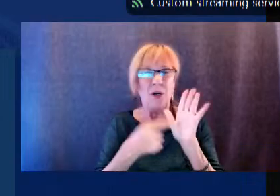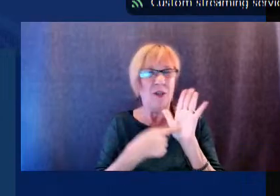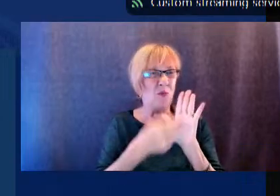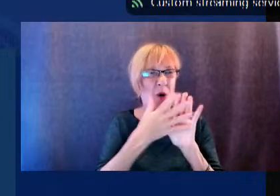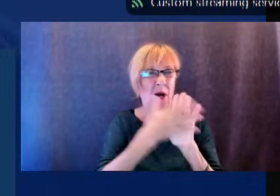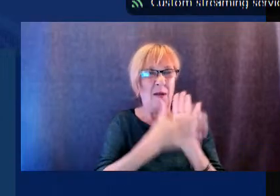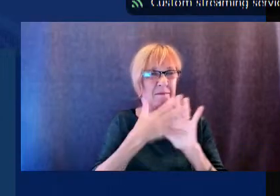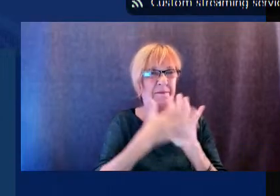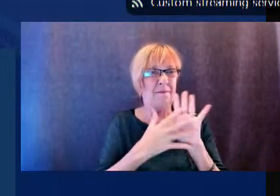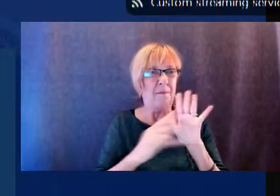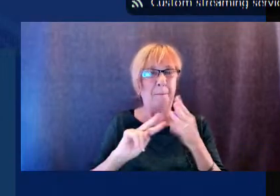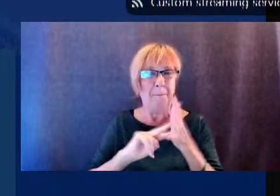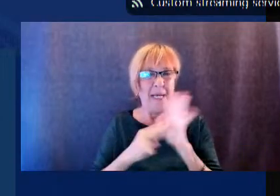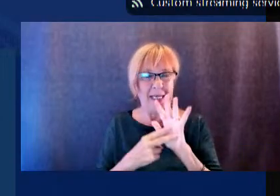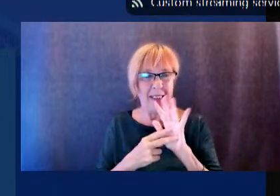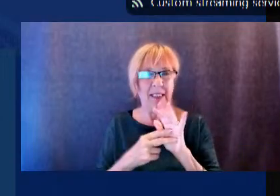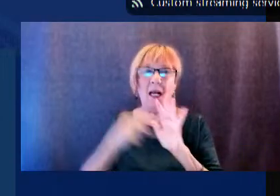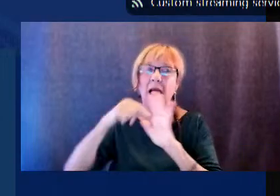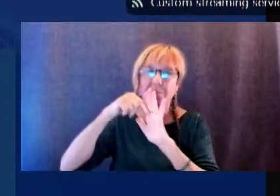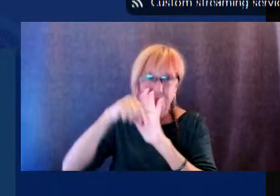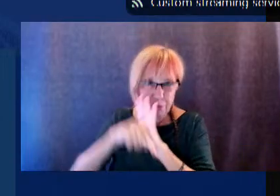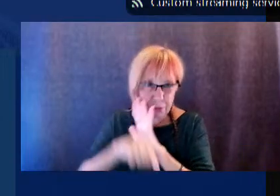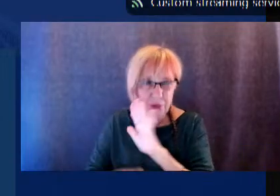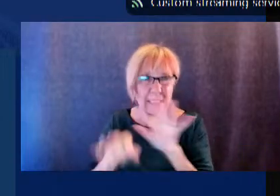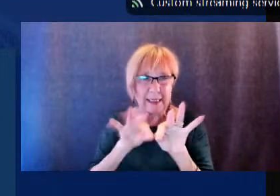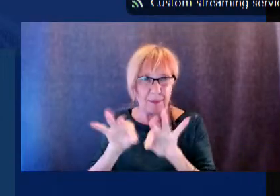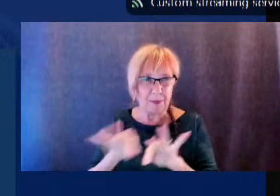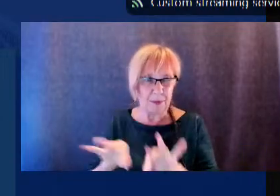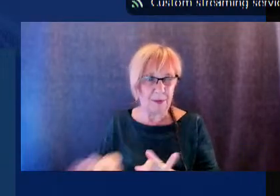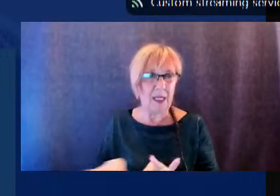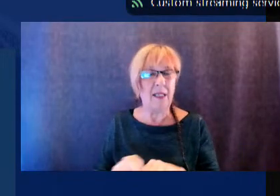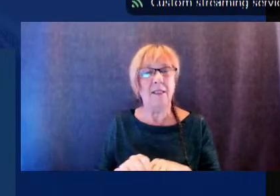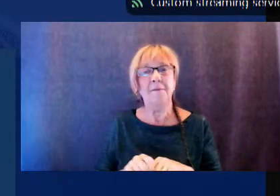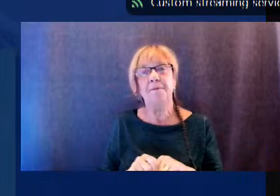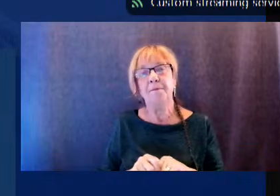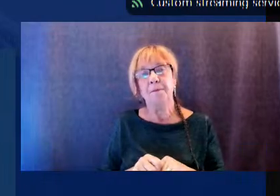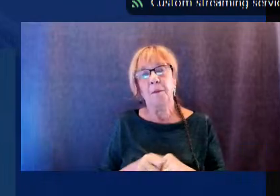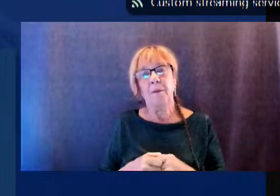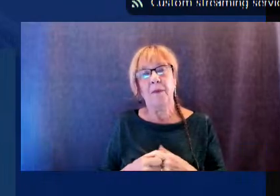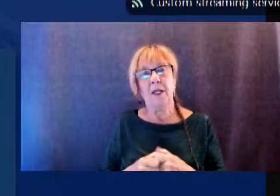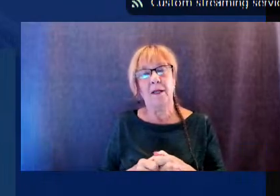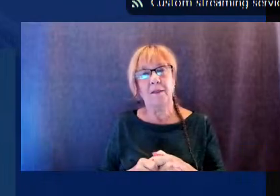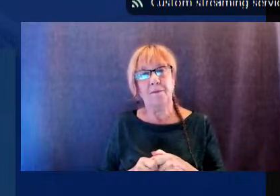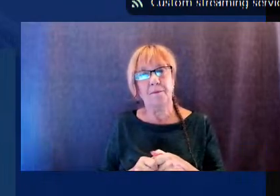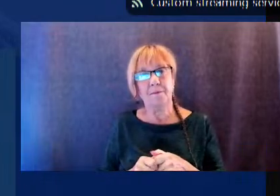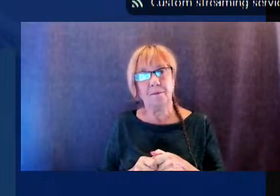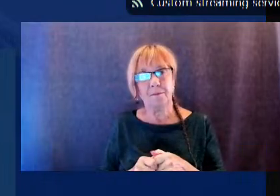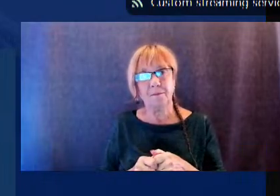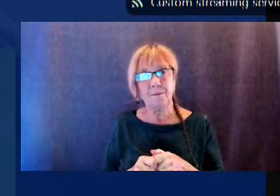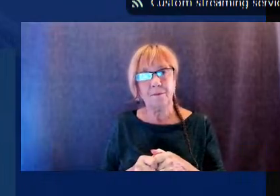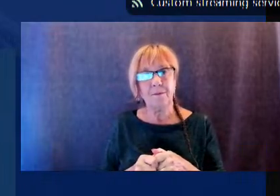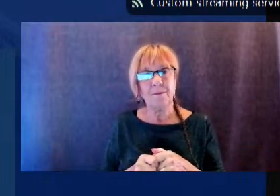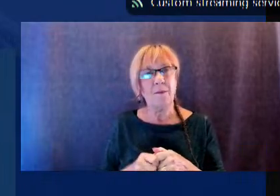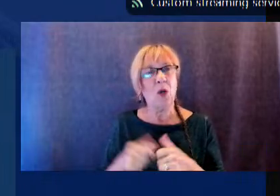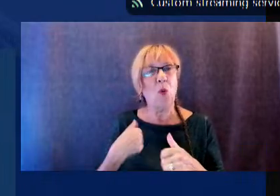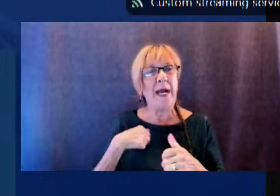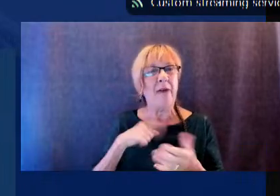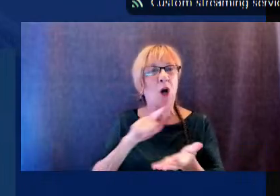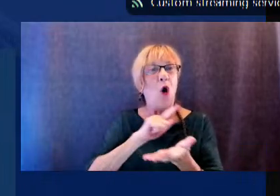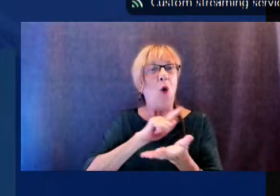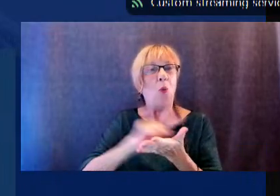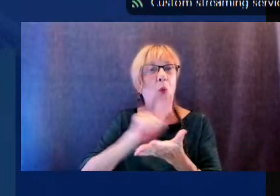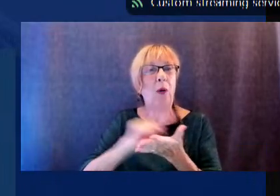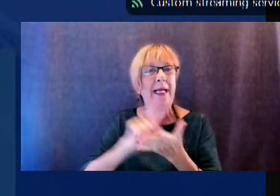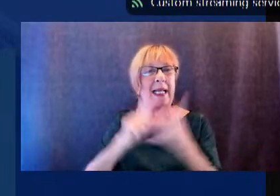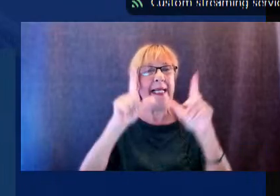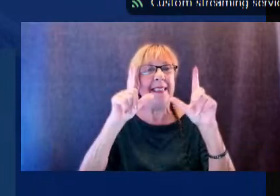detailed breakdown. So if you really want to click and find out where these projects are in the process, you can click where it says weekly snapshot. And again, I'll